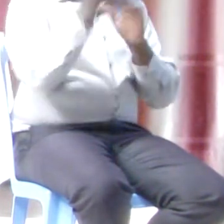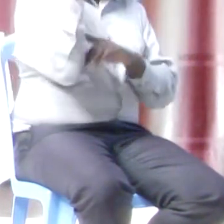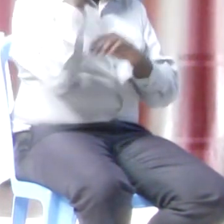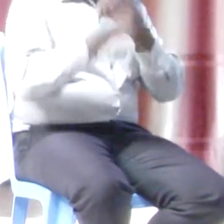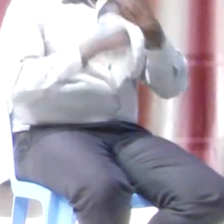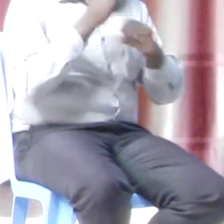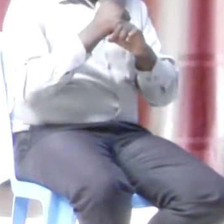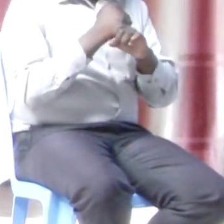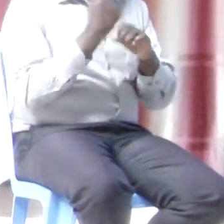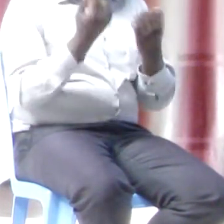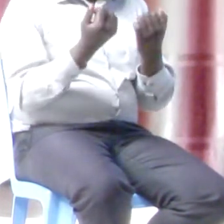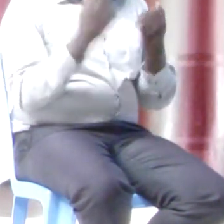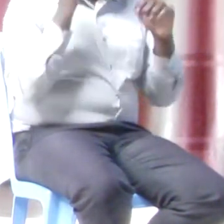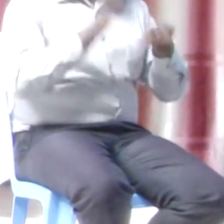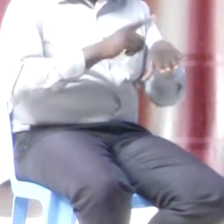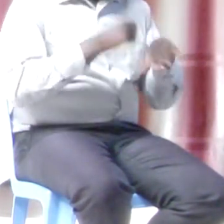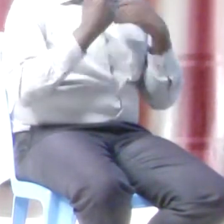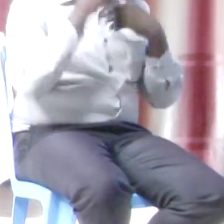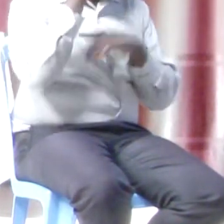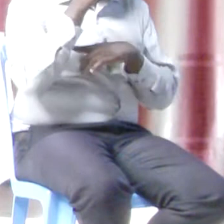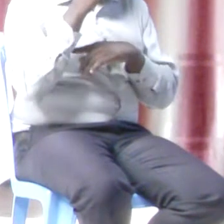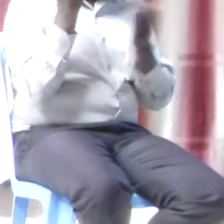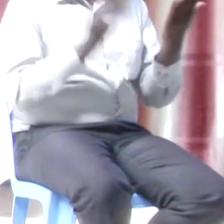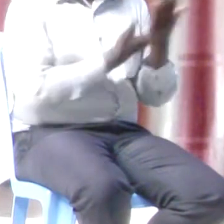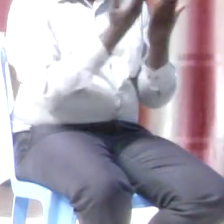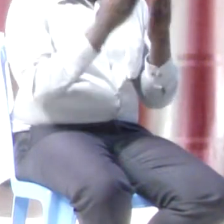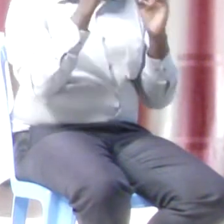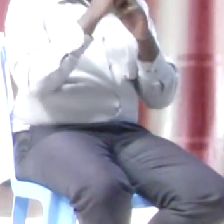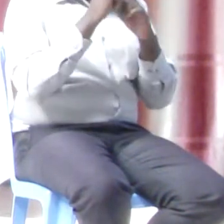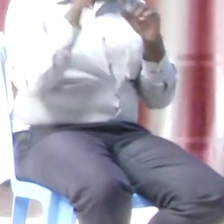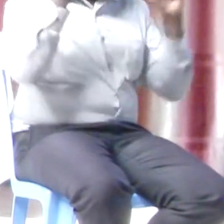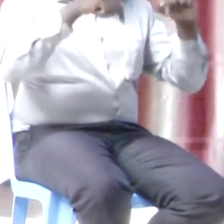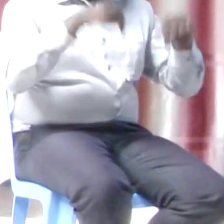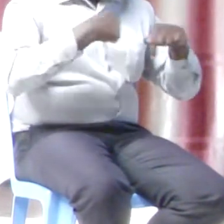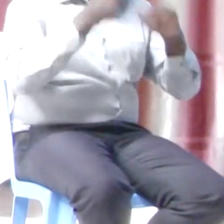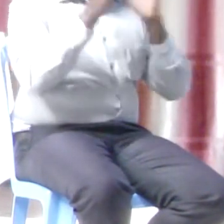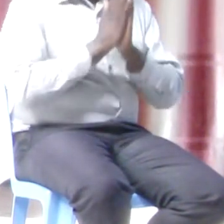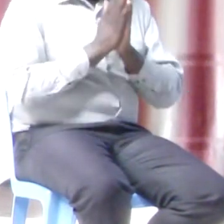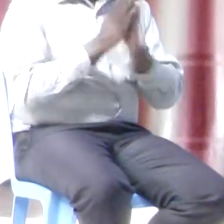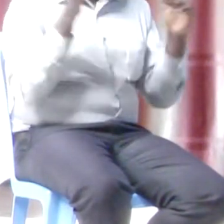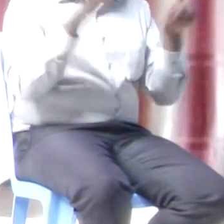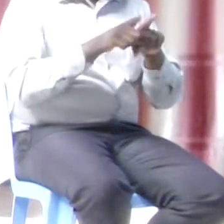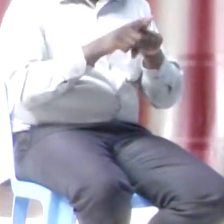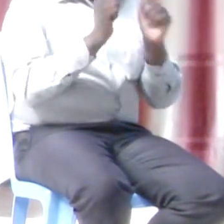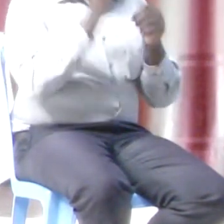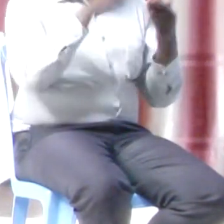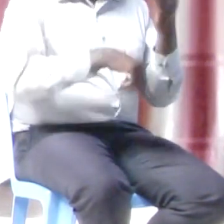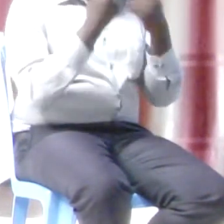year. And as we have spoken this word today, I pray like this prodigal